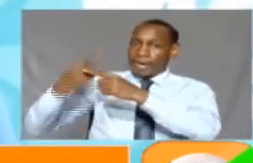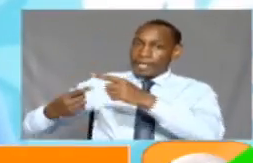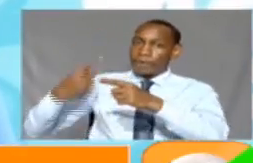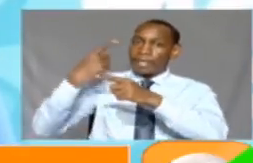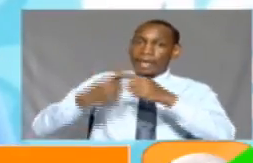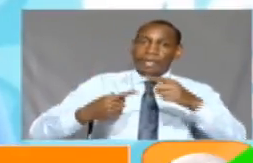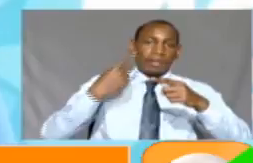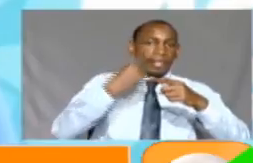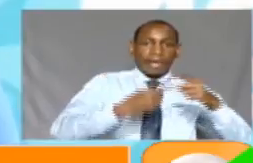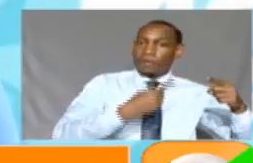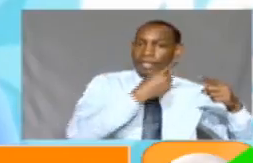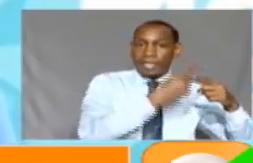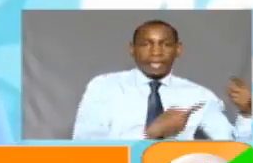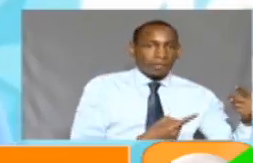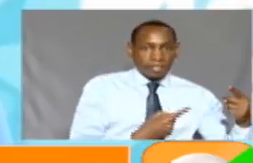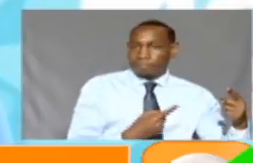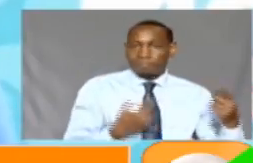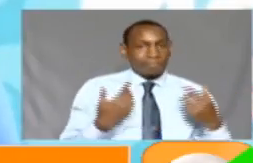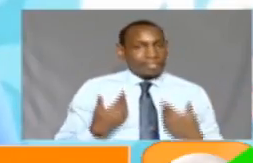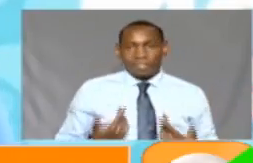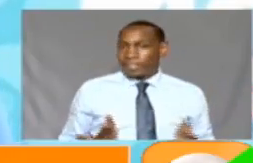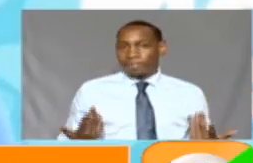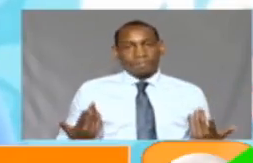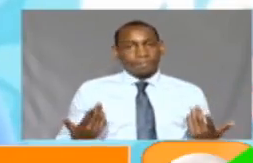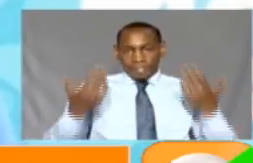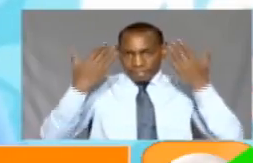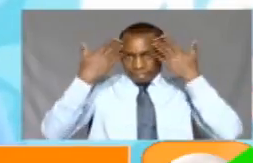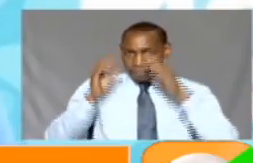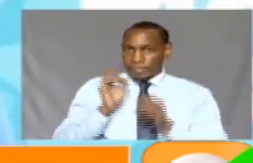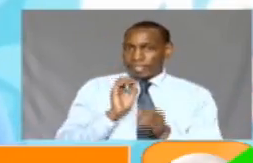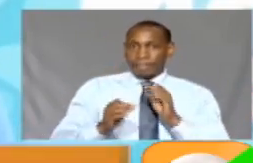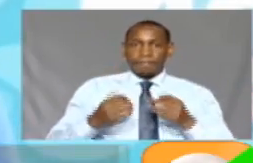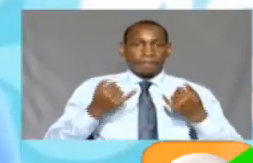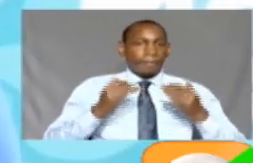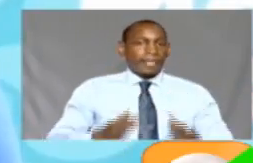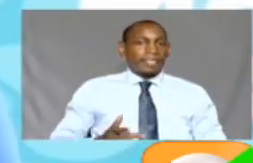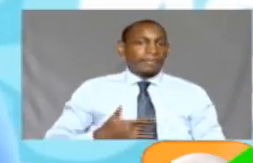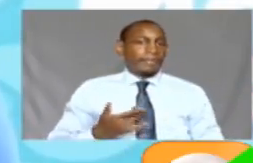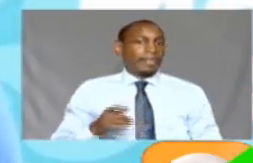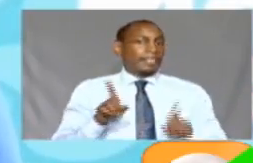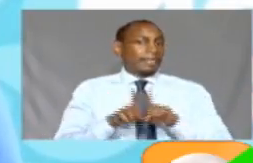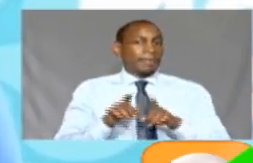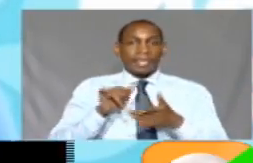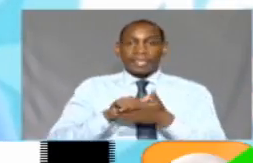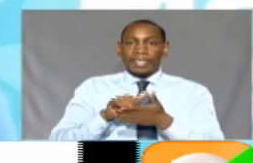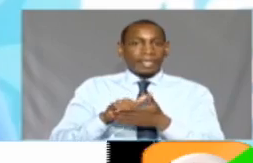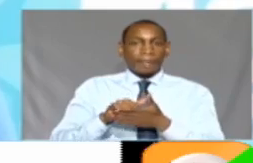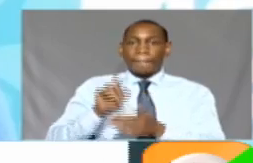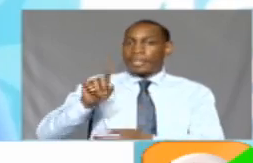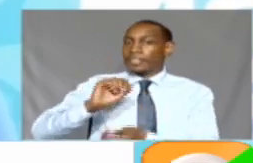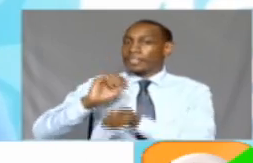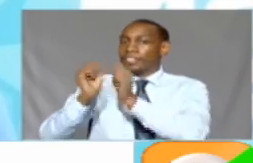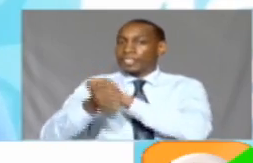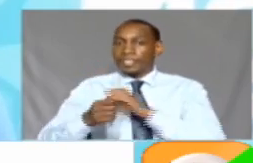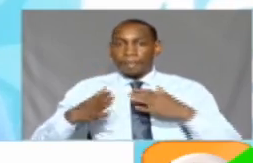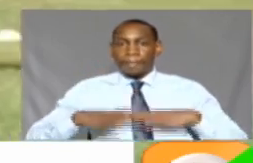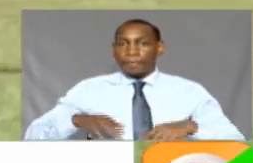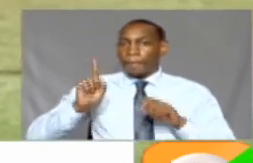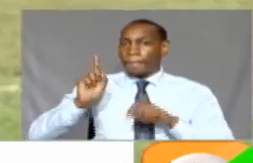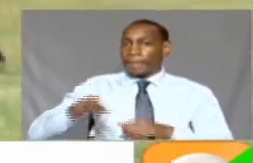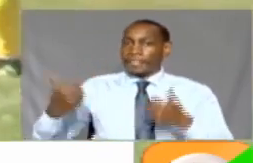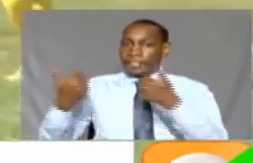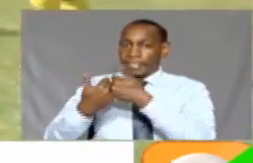I mean, for me, and I don't know if the players feel it. It can't be that way. We need to change it. People love to